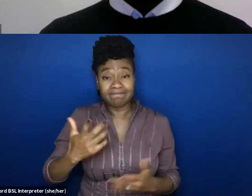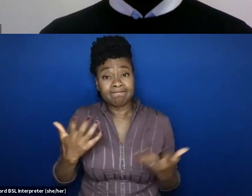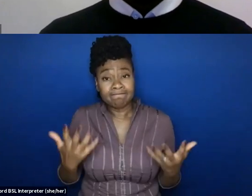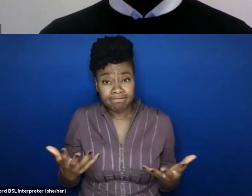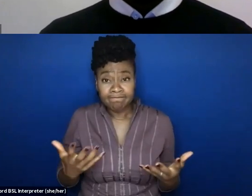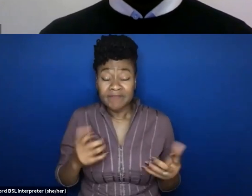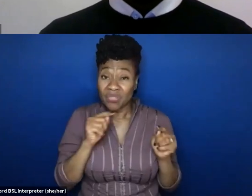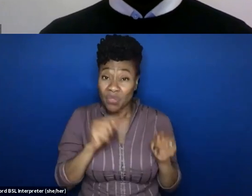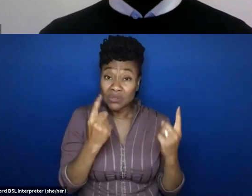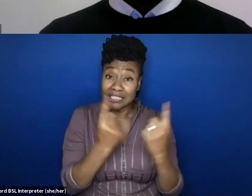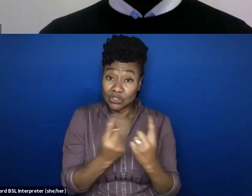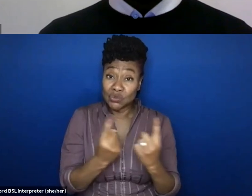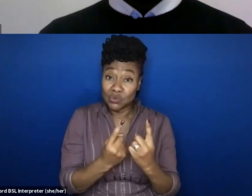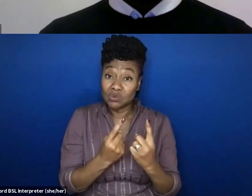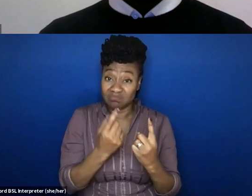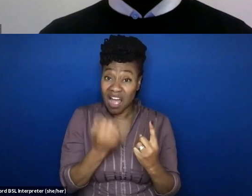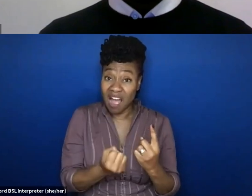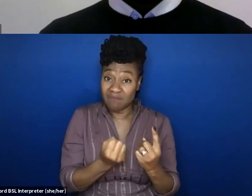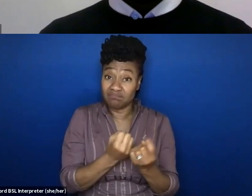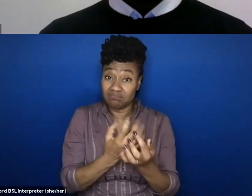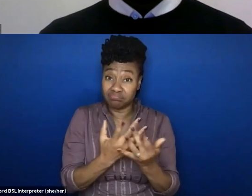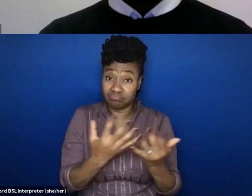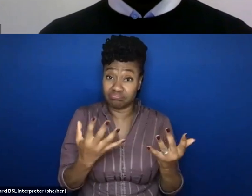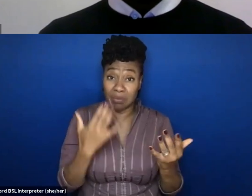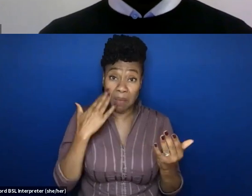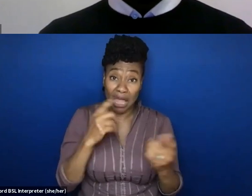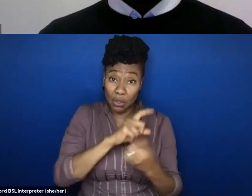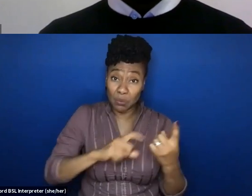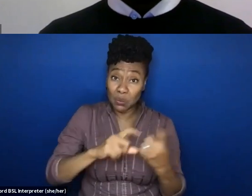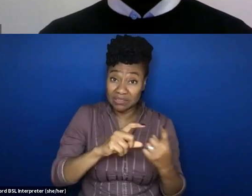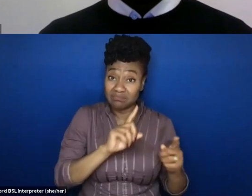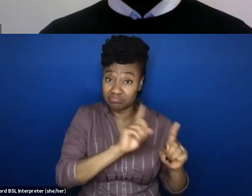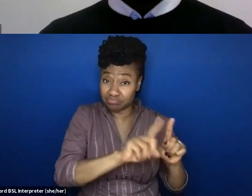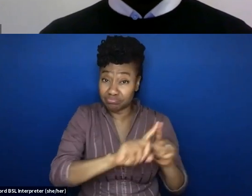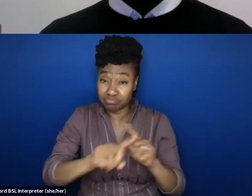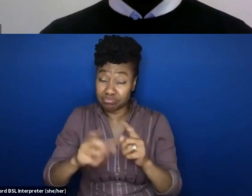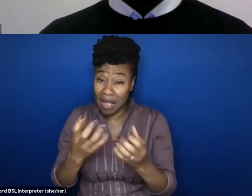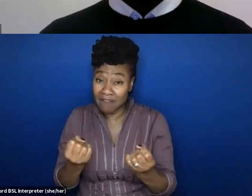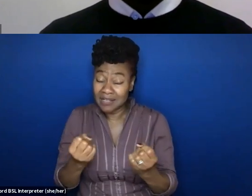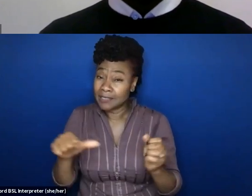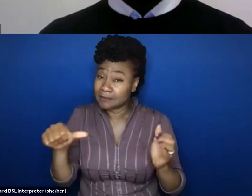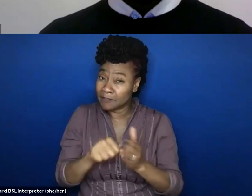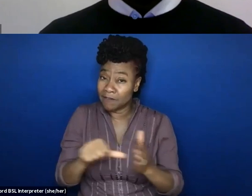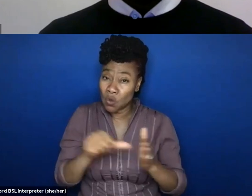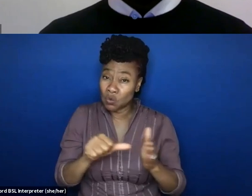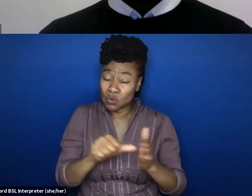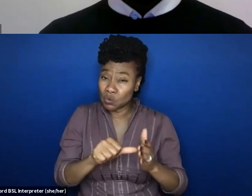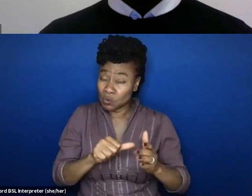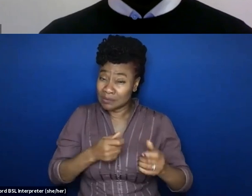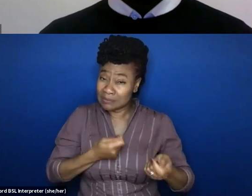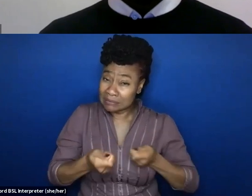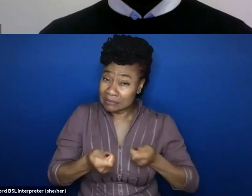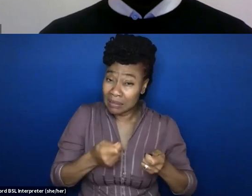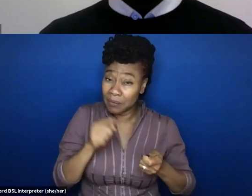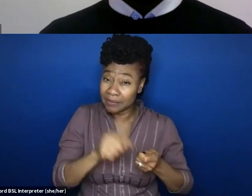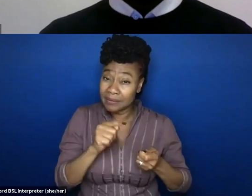community. And it's something very difficult to battle. Mm. But like David says,